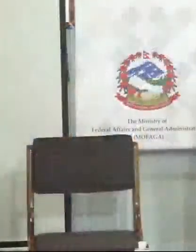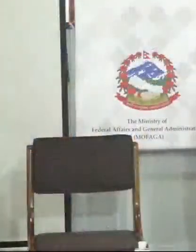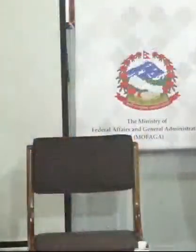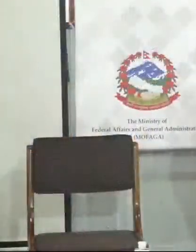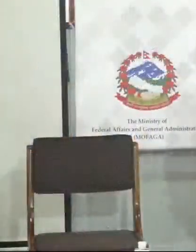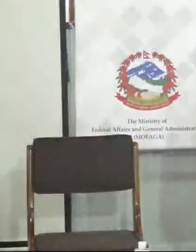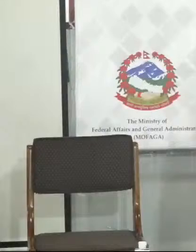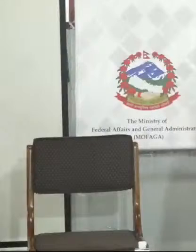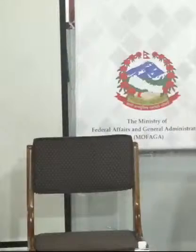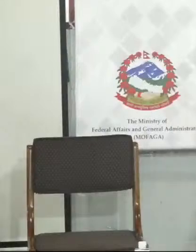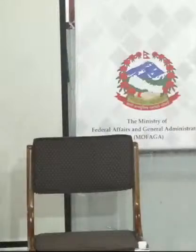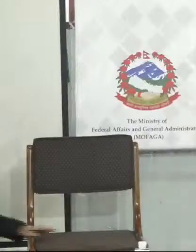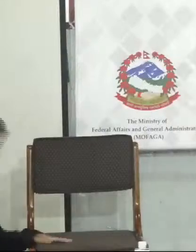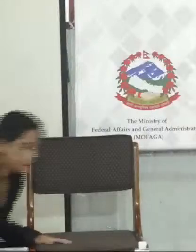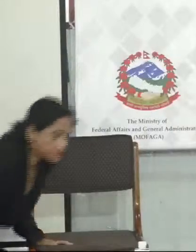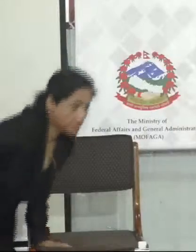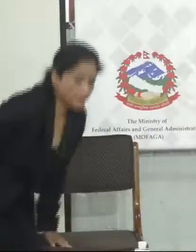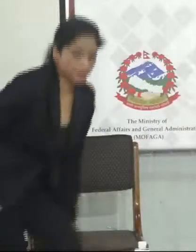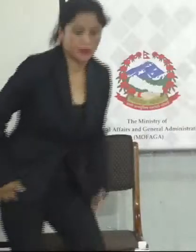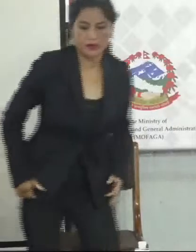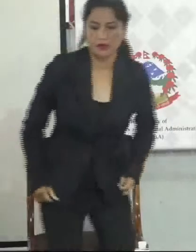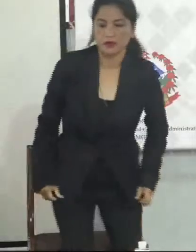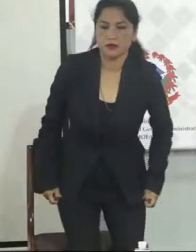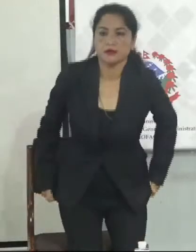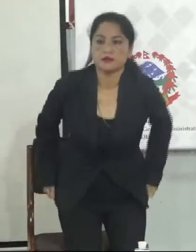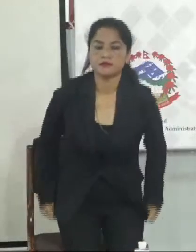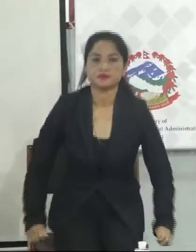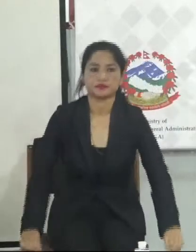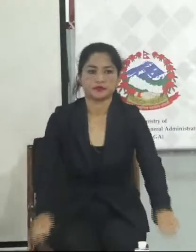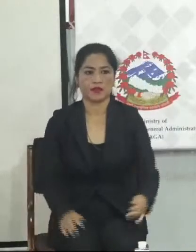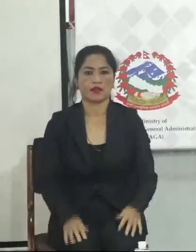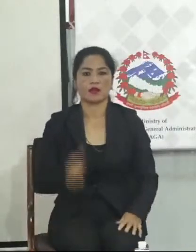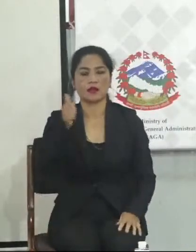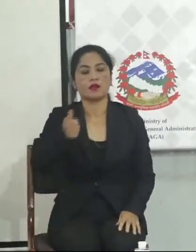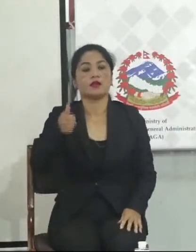have, for the second session,